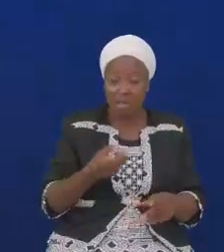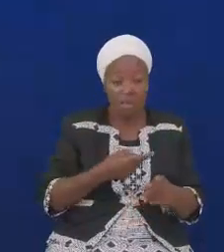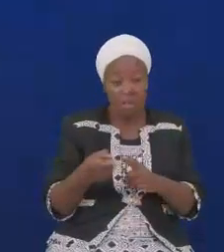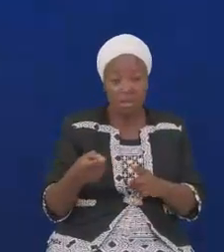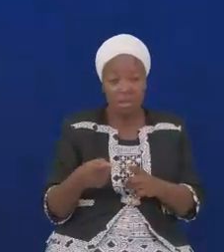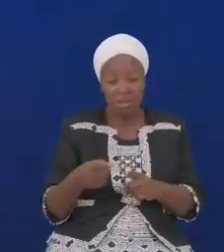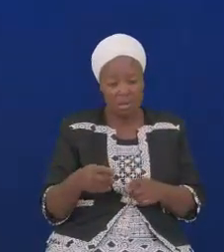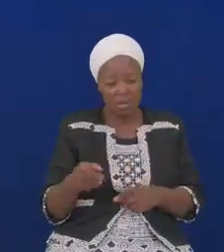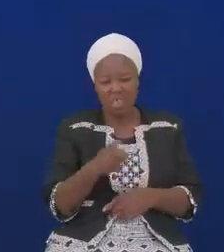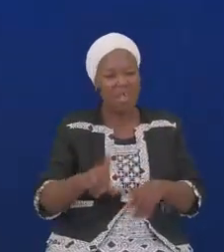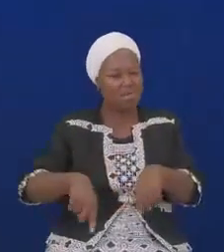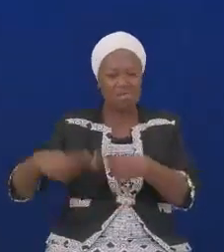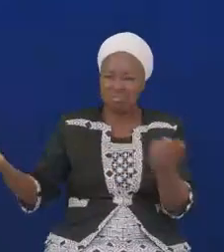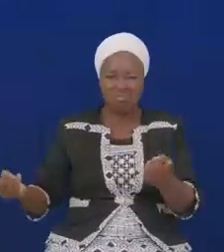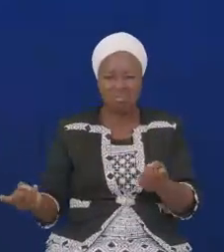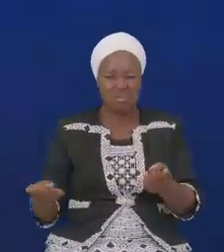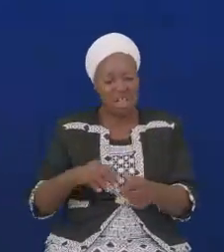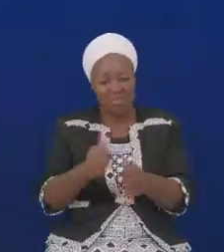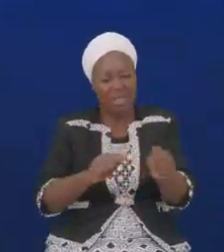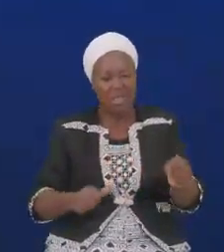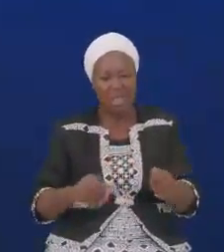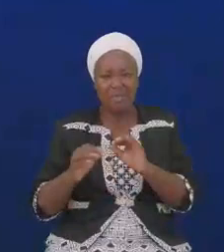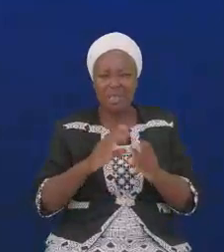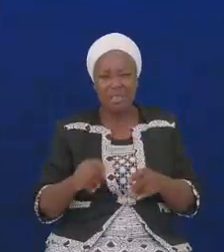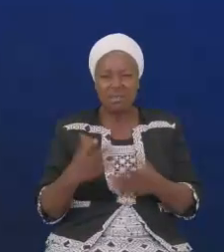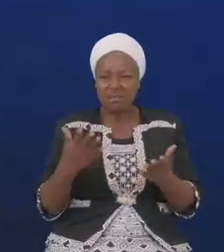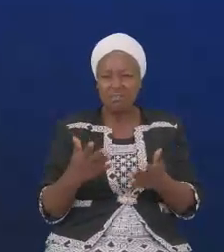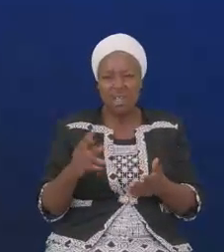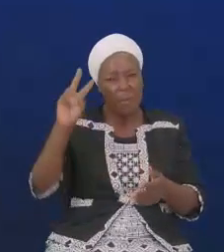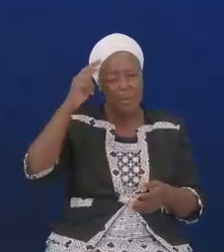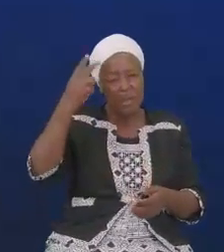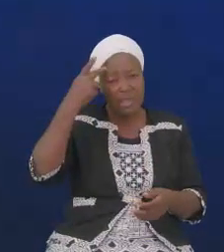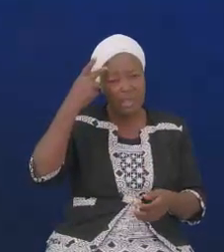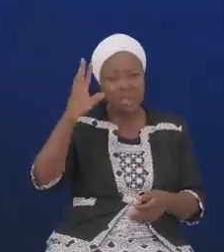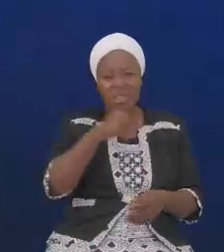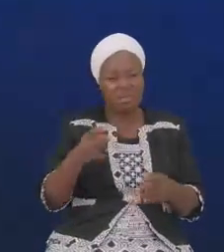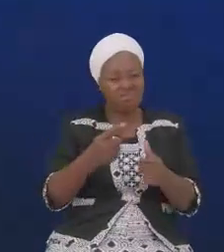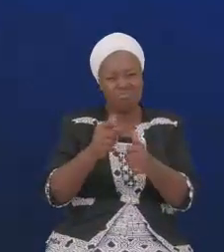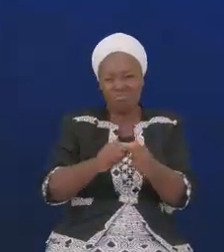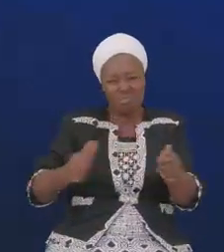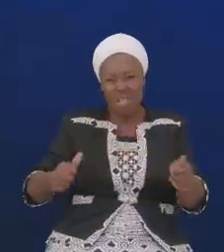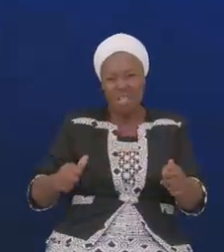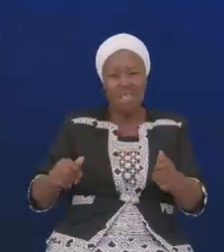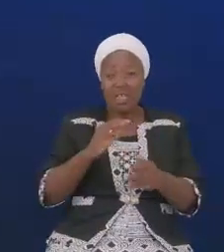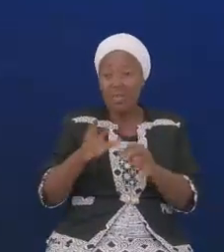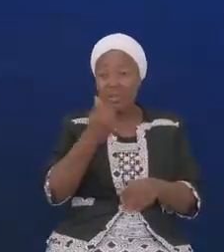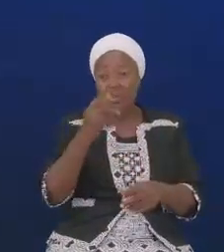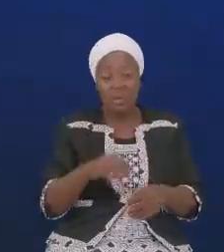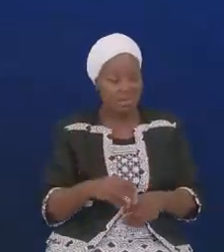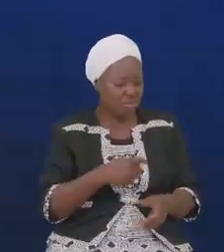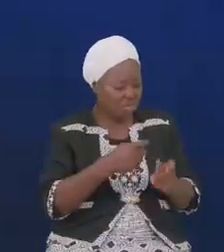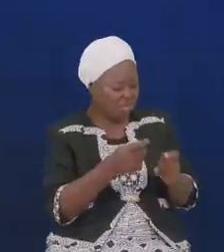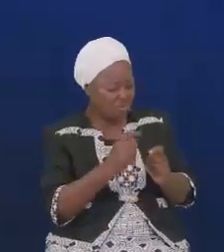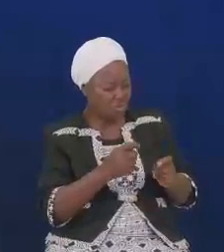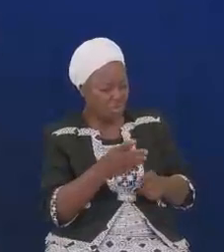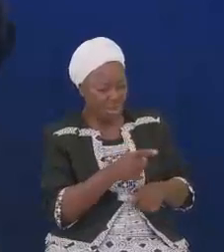are gone. If there's any misunderstanding, they're gone. If there's any control on them, don't go that way, don't go that,